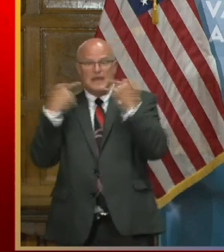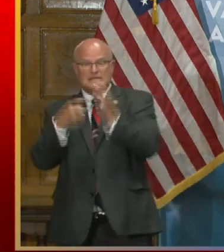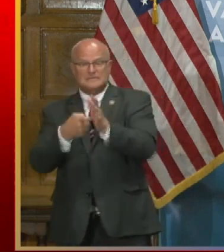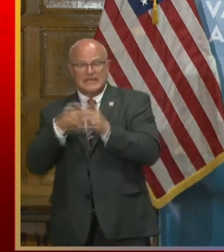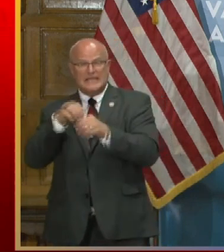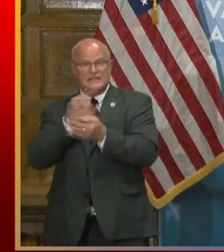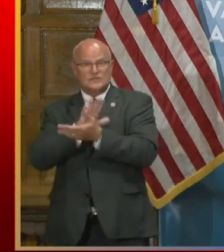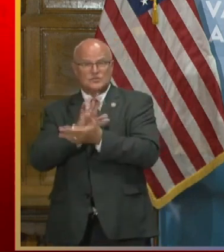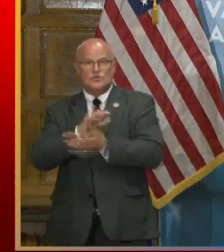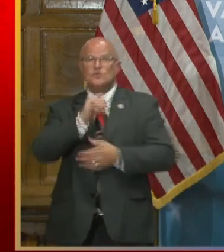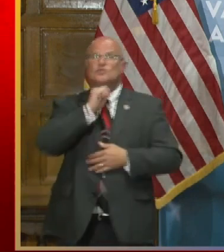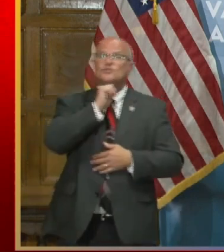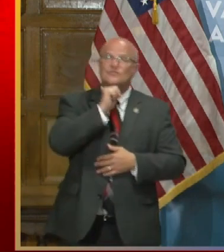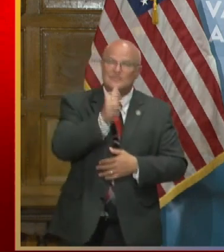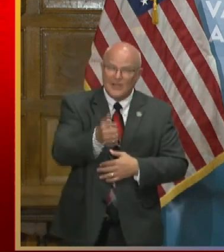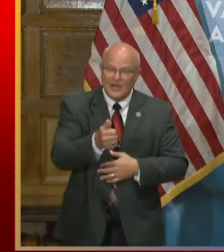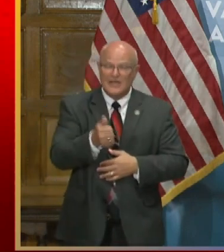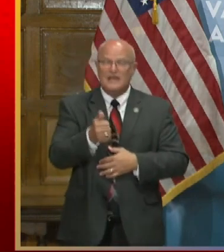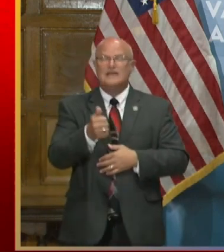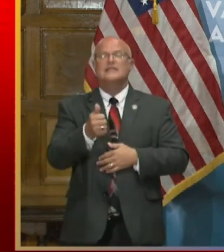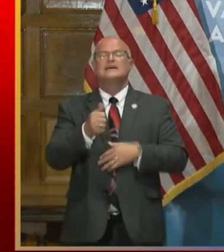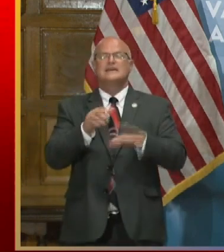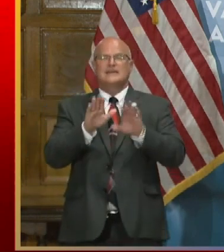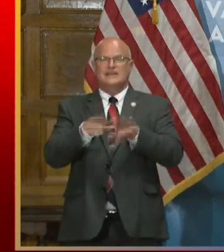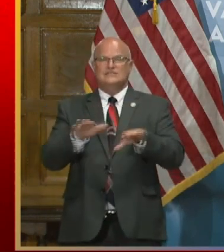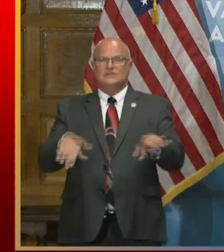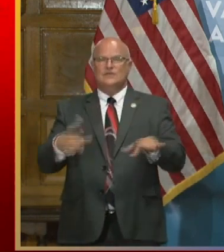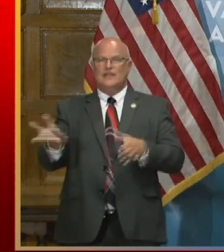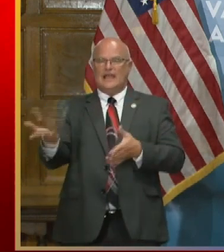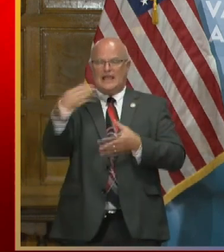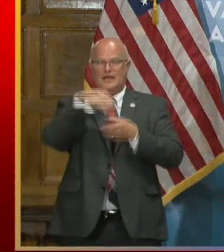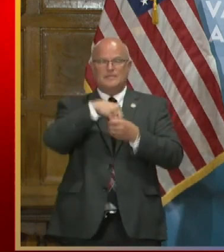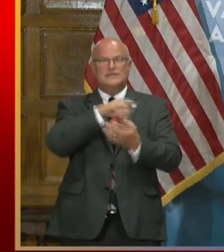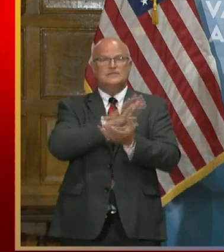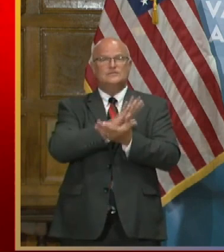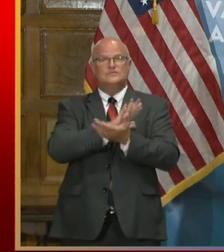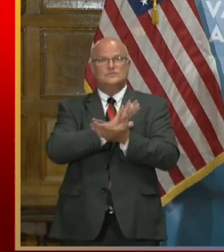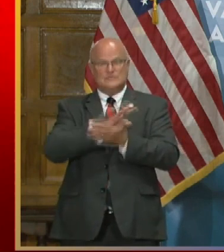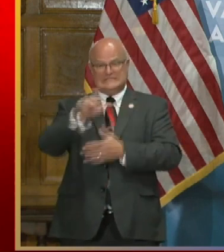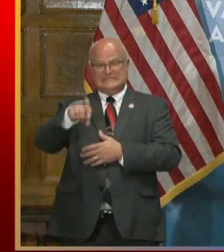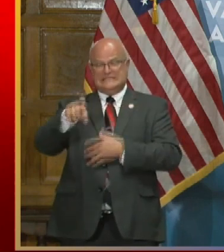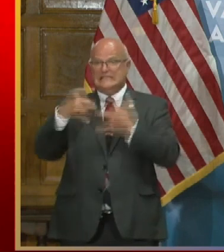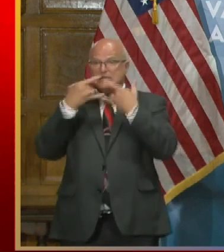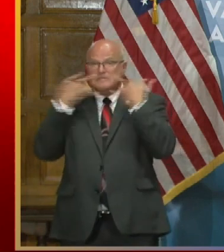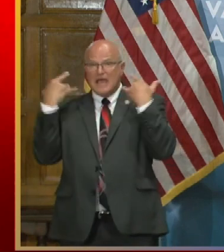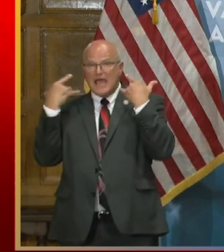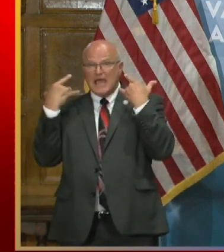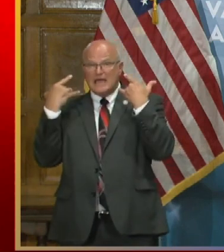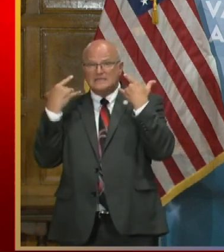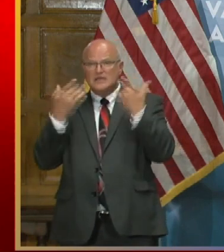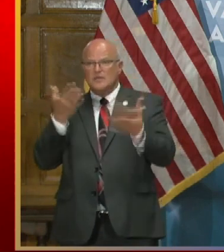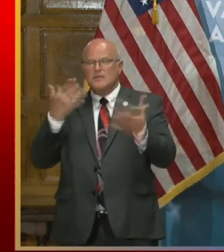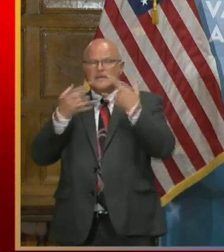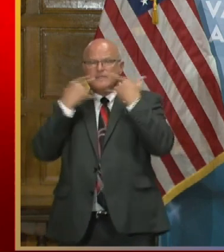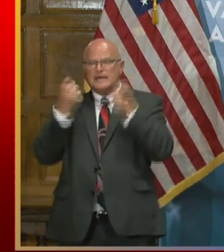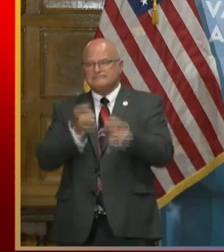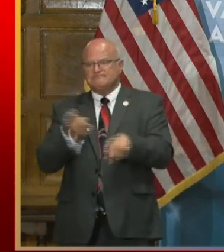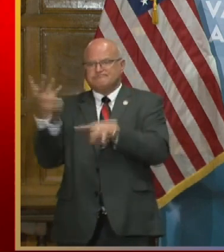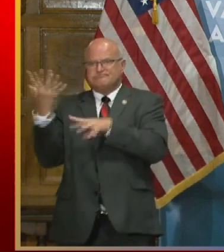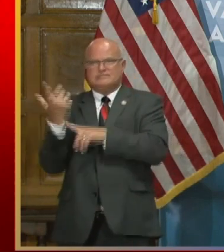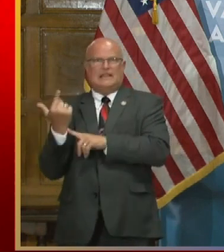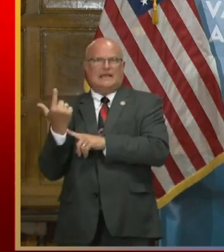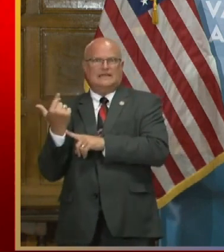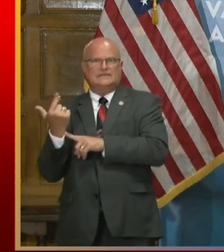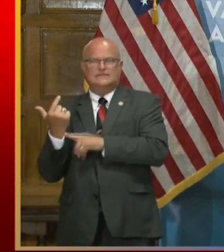mandate in the school or not, there's going to be children that come there that need masks, that maybe they got rid of their masks last